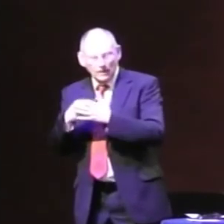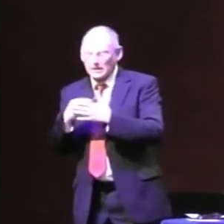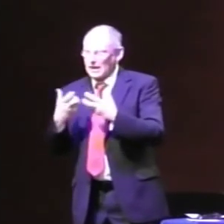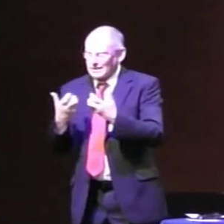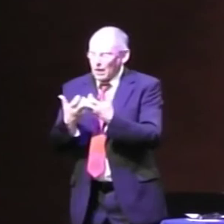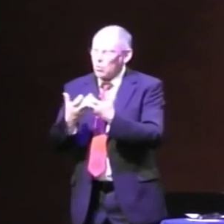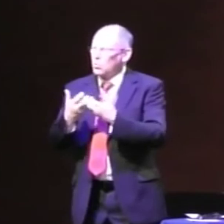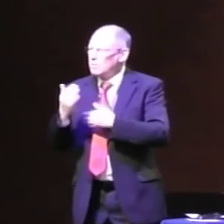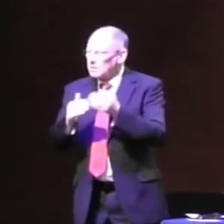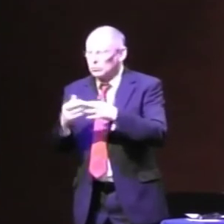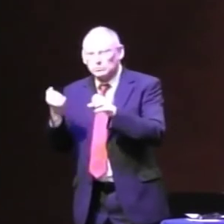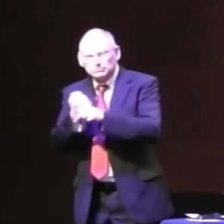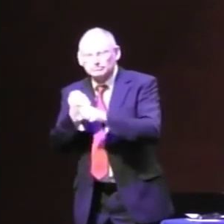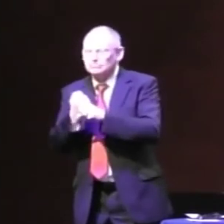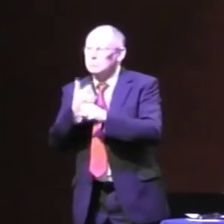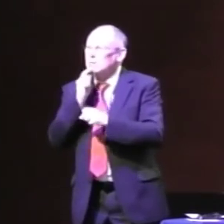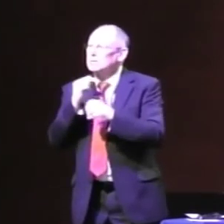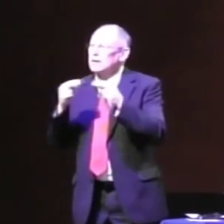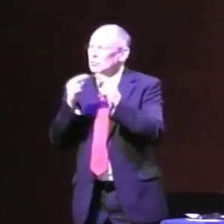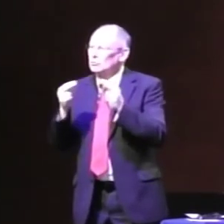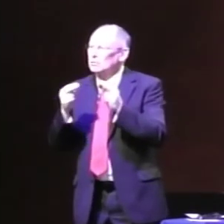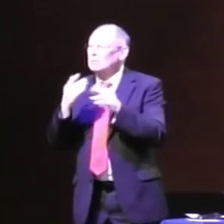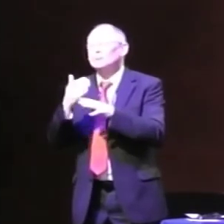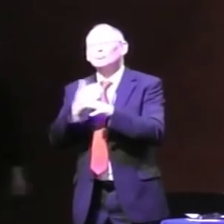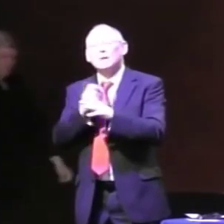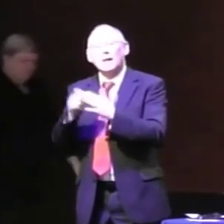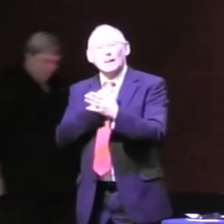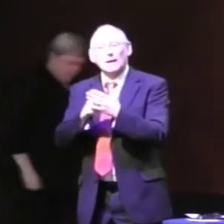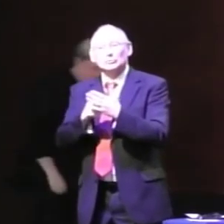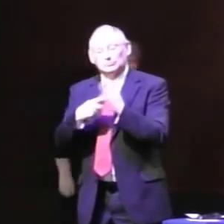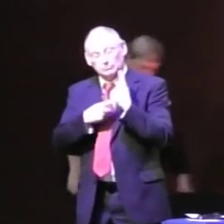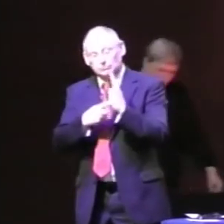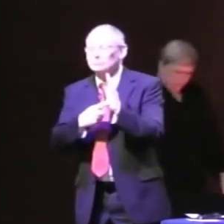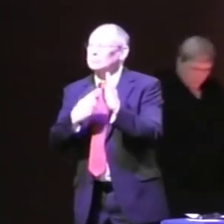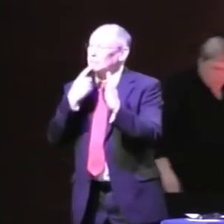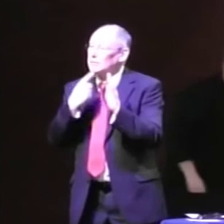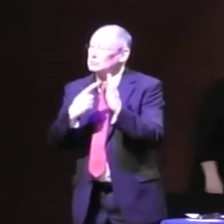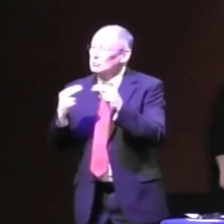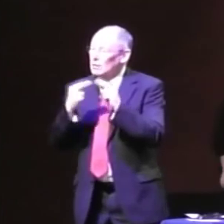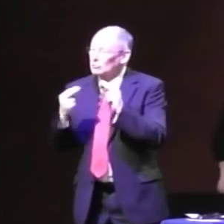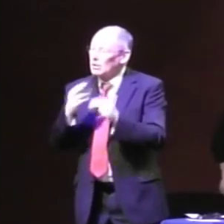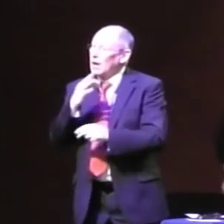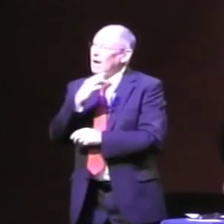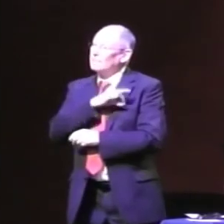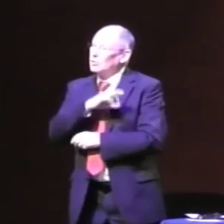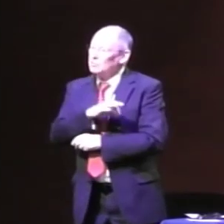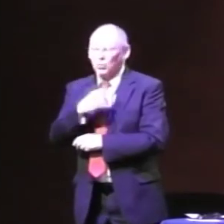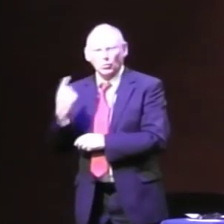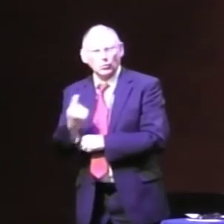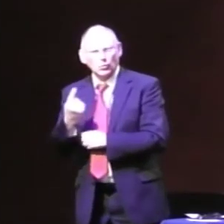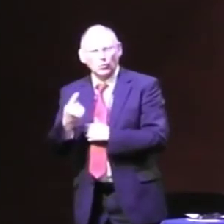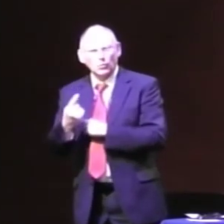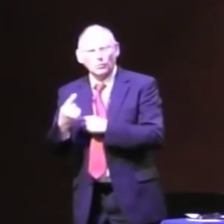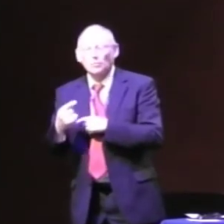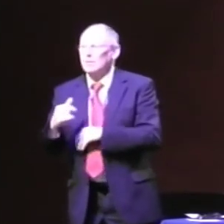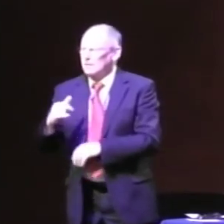housing. And while pre-election manifestos mention affordable housing, affordable to who? The managers, people